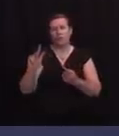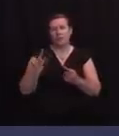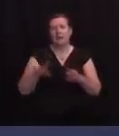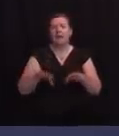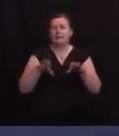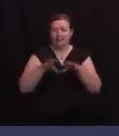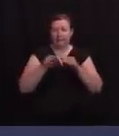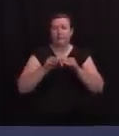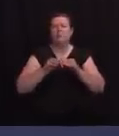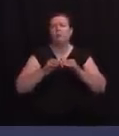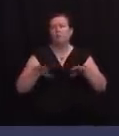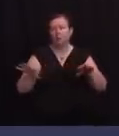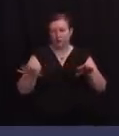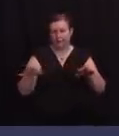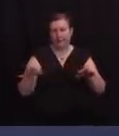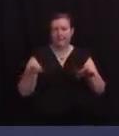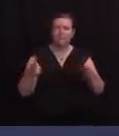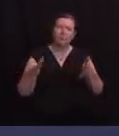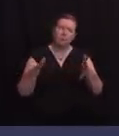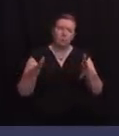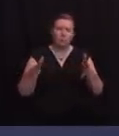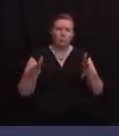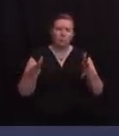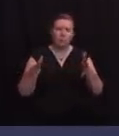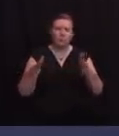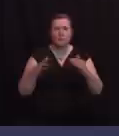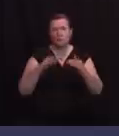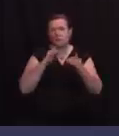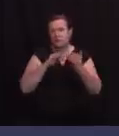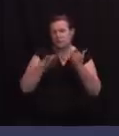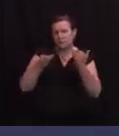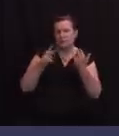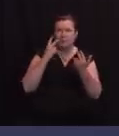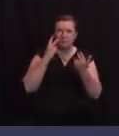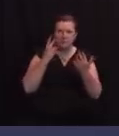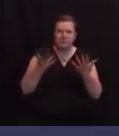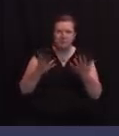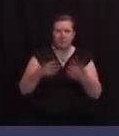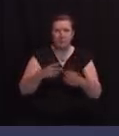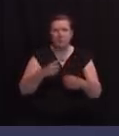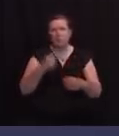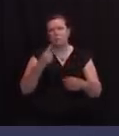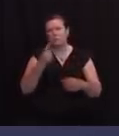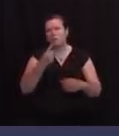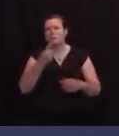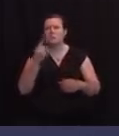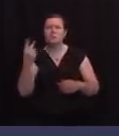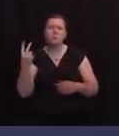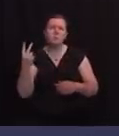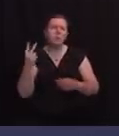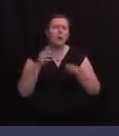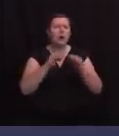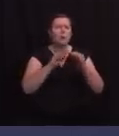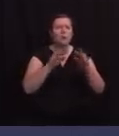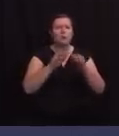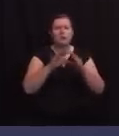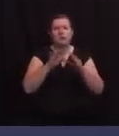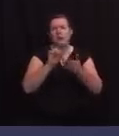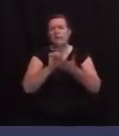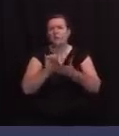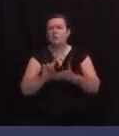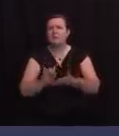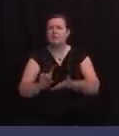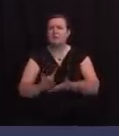else stays stable. We see, 1 to 2 outbreaks, new outbreaks a week, which